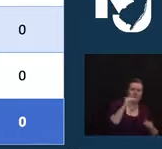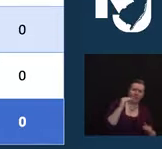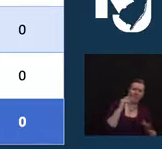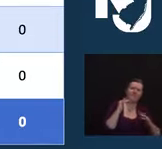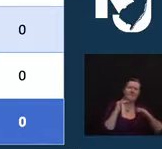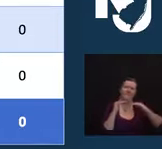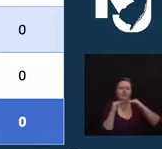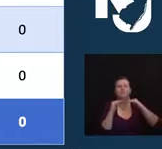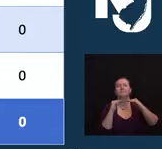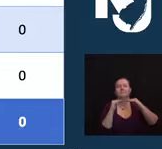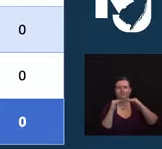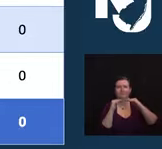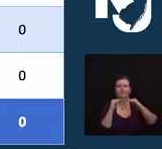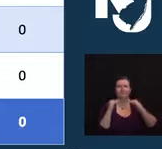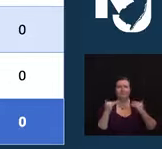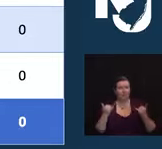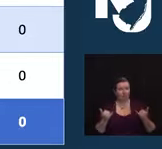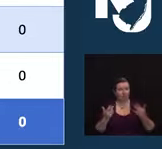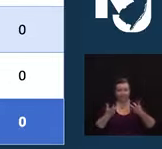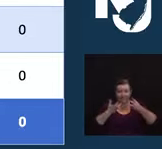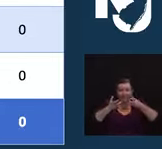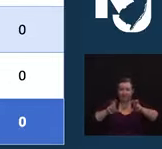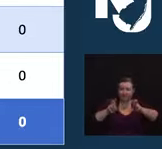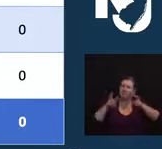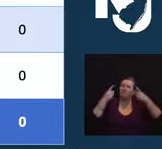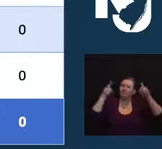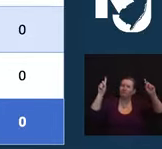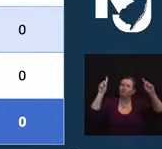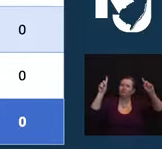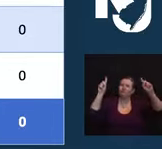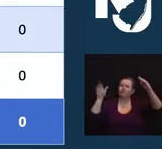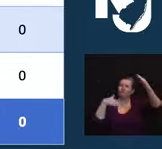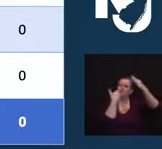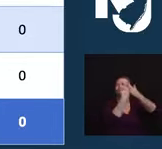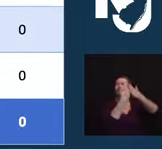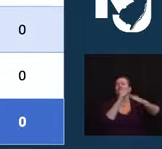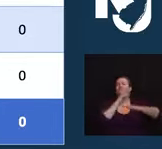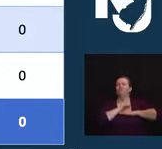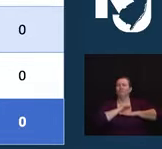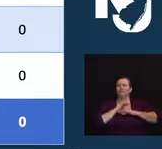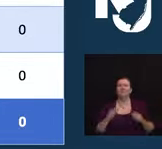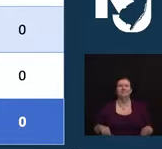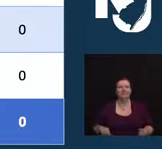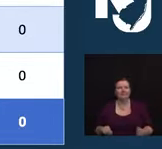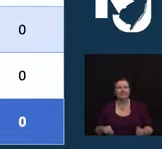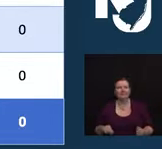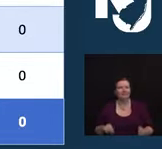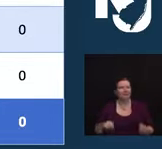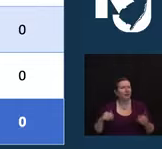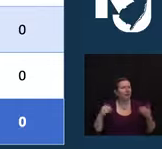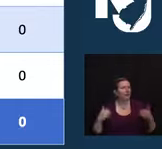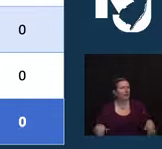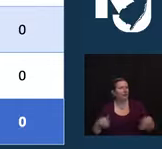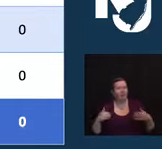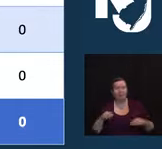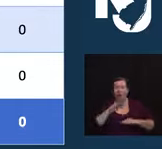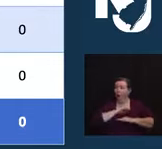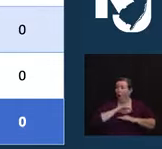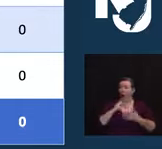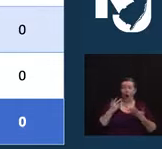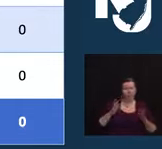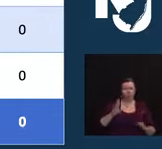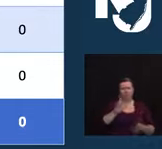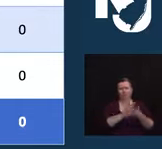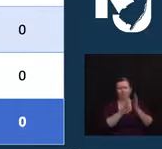off. However, don't expect us to rest on any laurels, because now our task shifts to ensuring